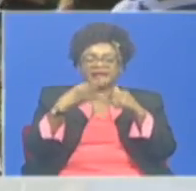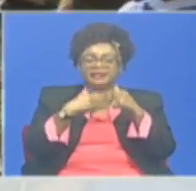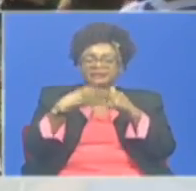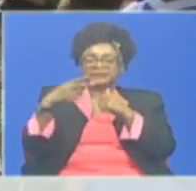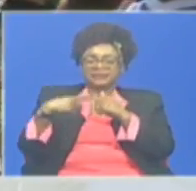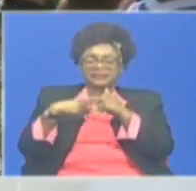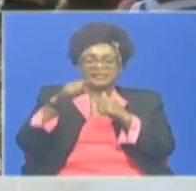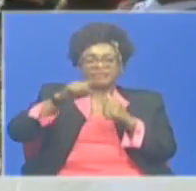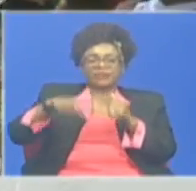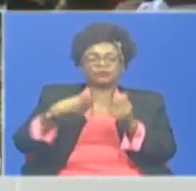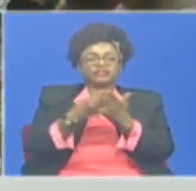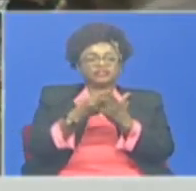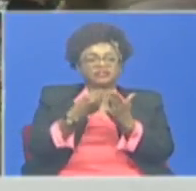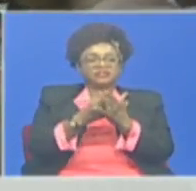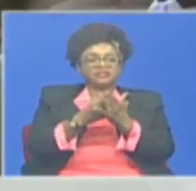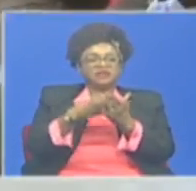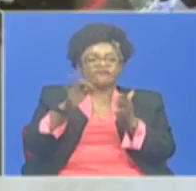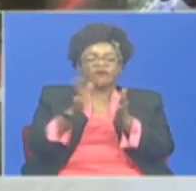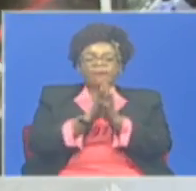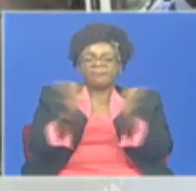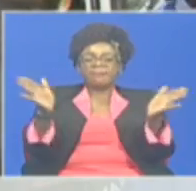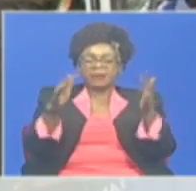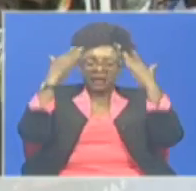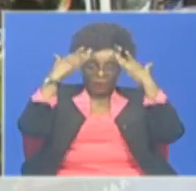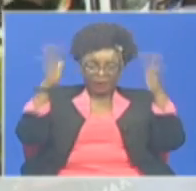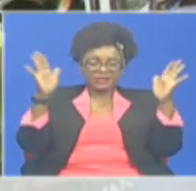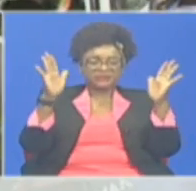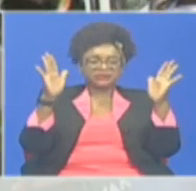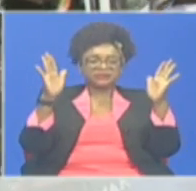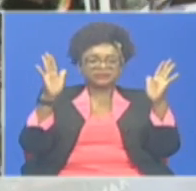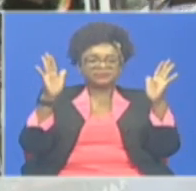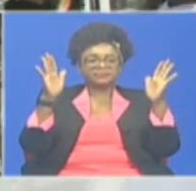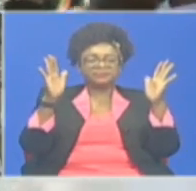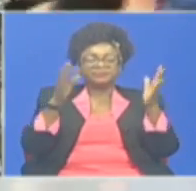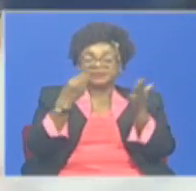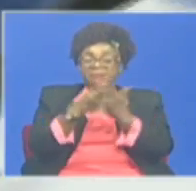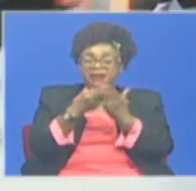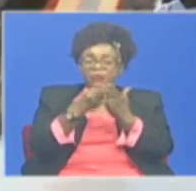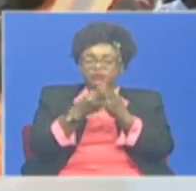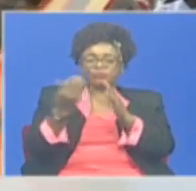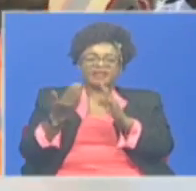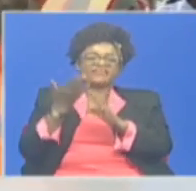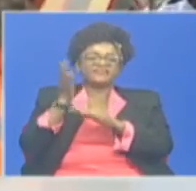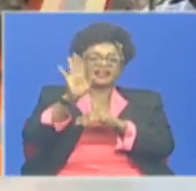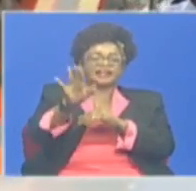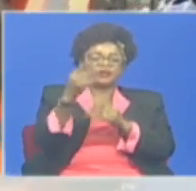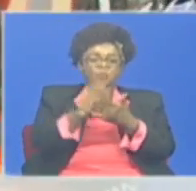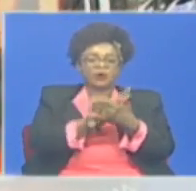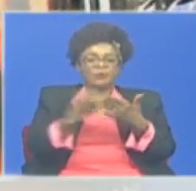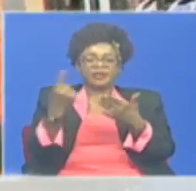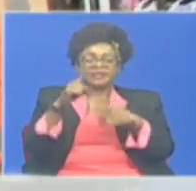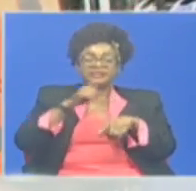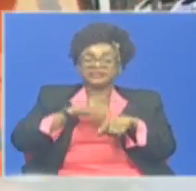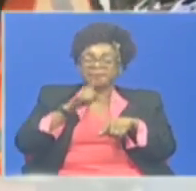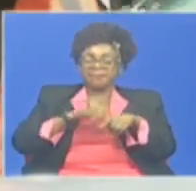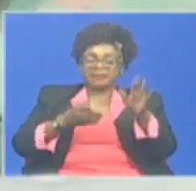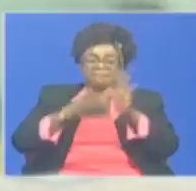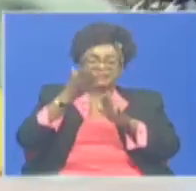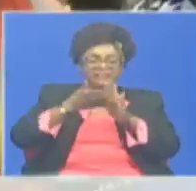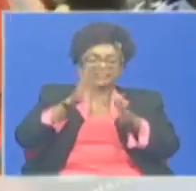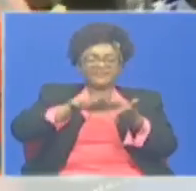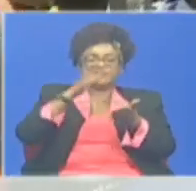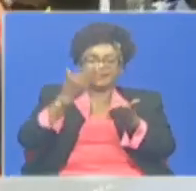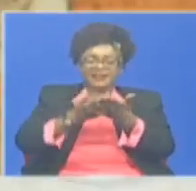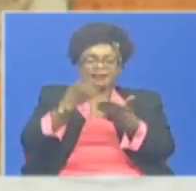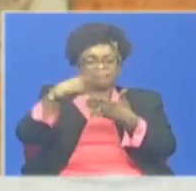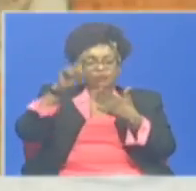6,986,000 shillings for a public awareness campaign. The money was to be refunded in a week once the emergency fund had been